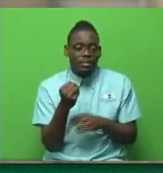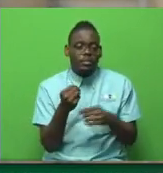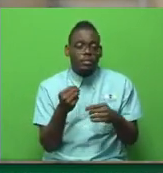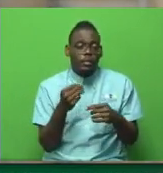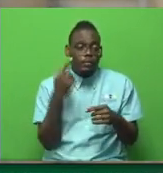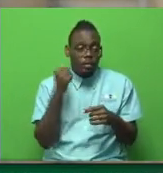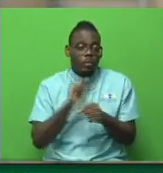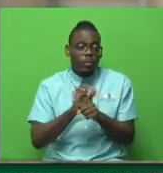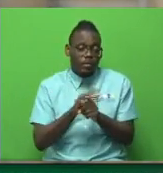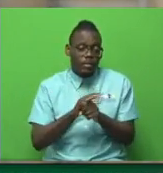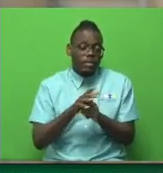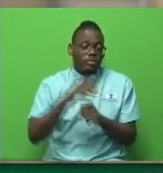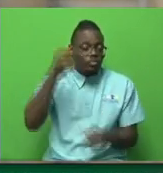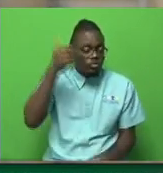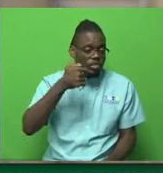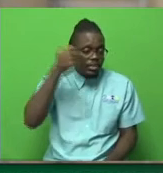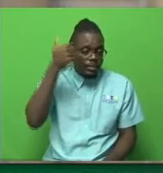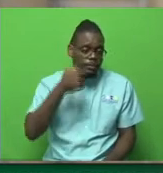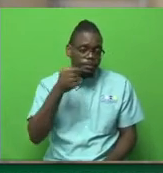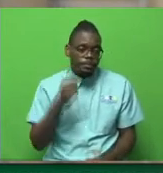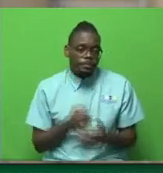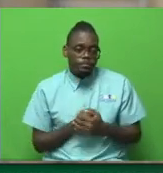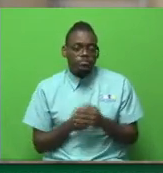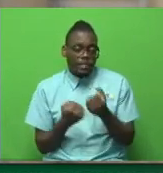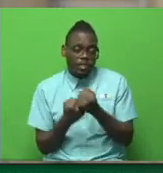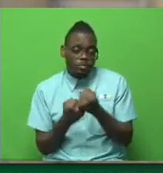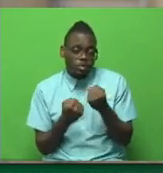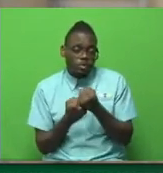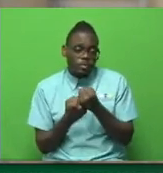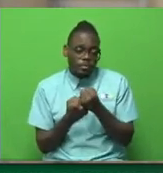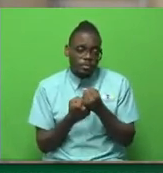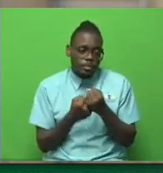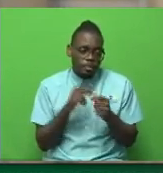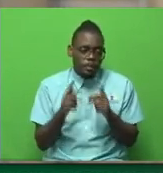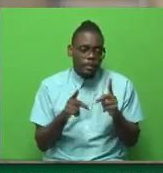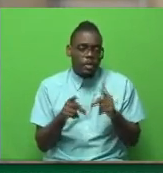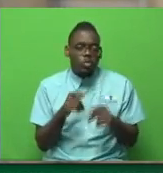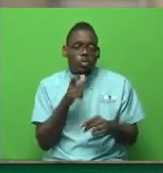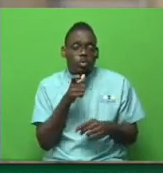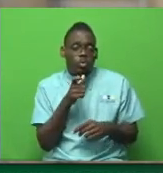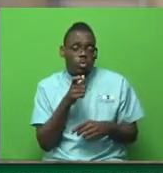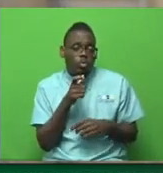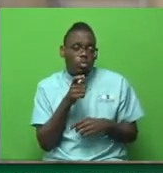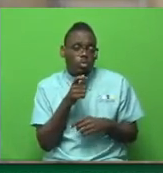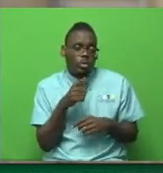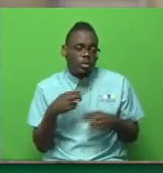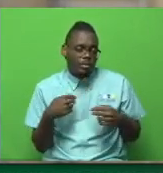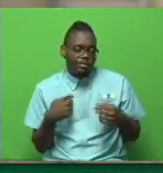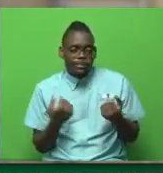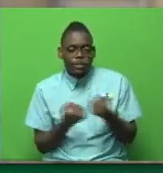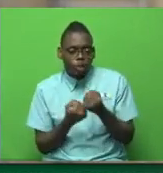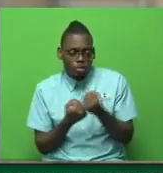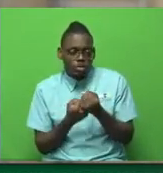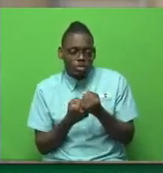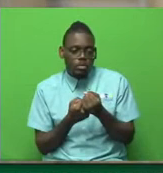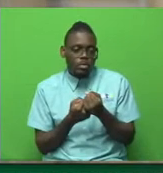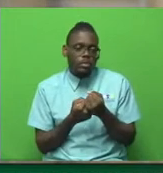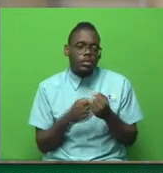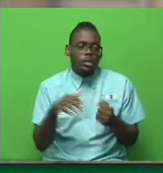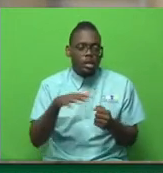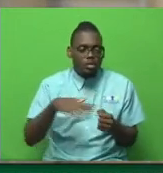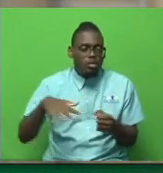to render greater support to the ancillary service providers in the industry Madam speaker clearly